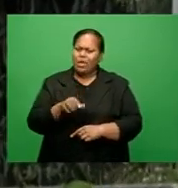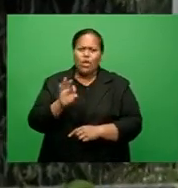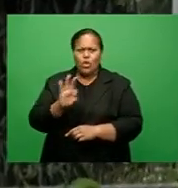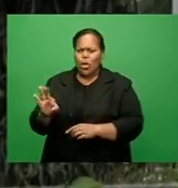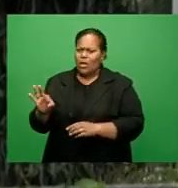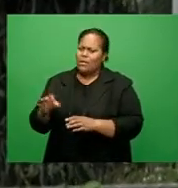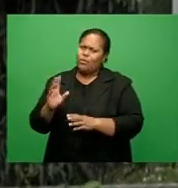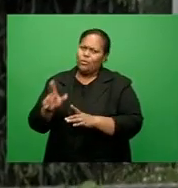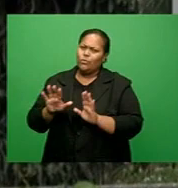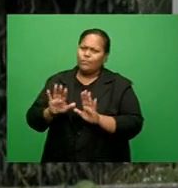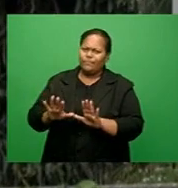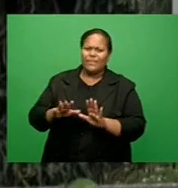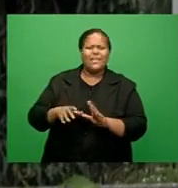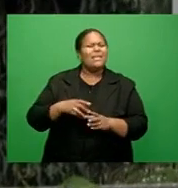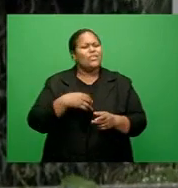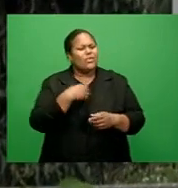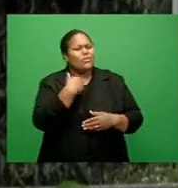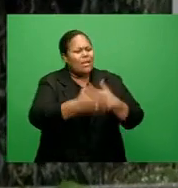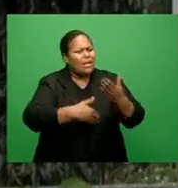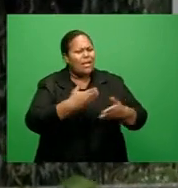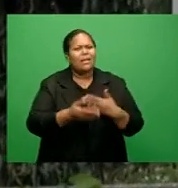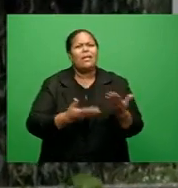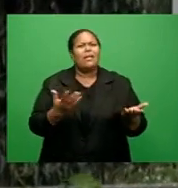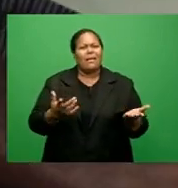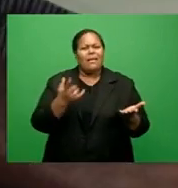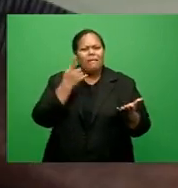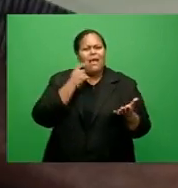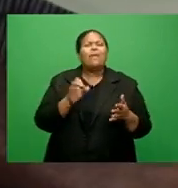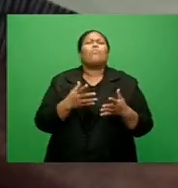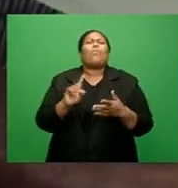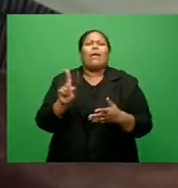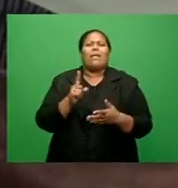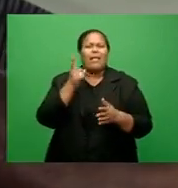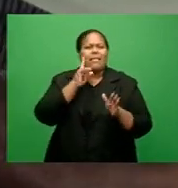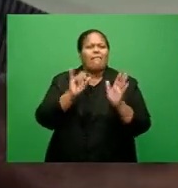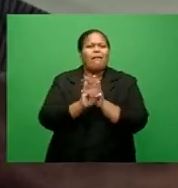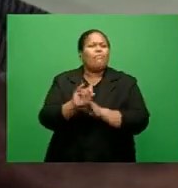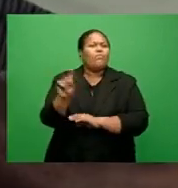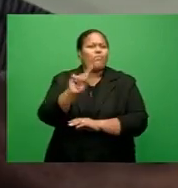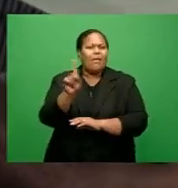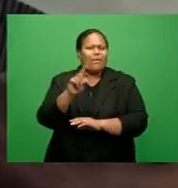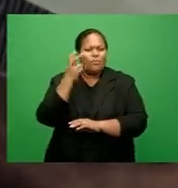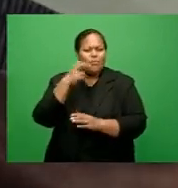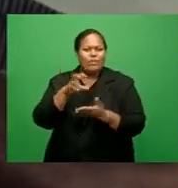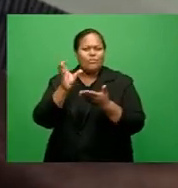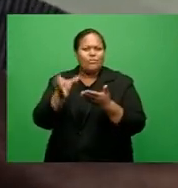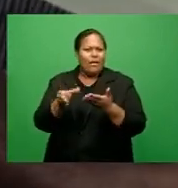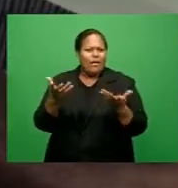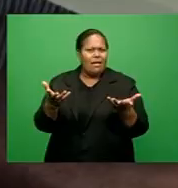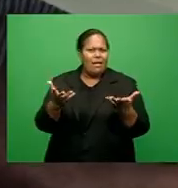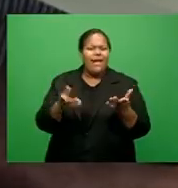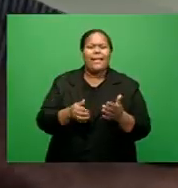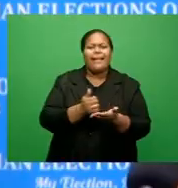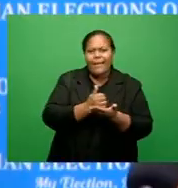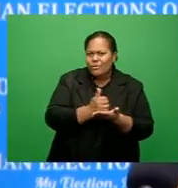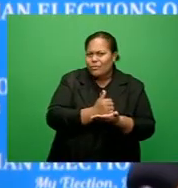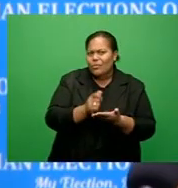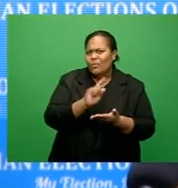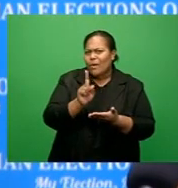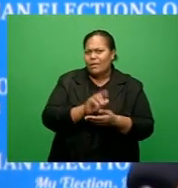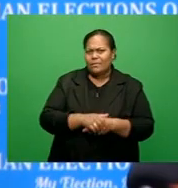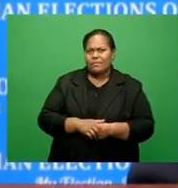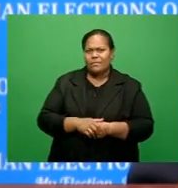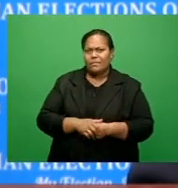but to merely notify him of the findings of the registrar and the necessary actions taken by them thereafter. Instead of